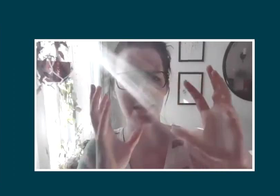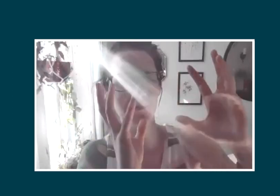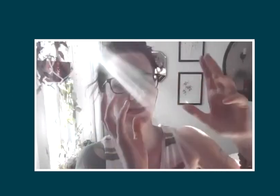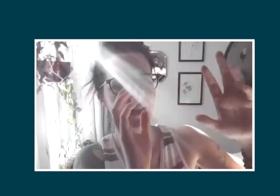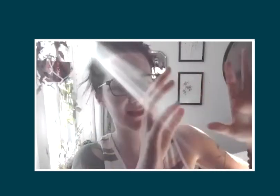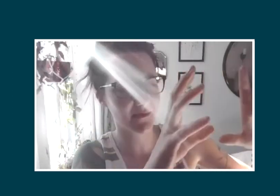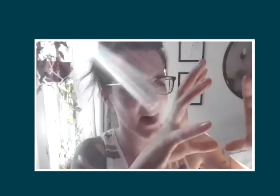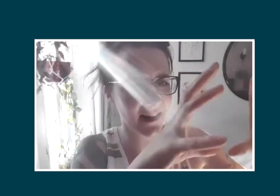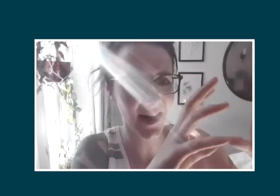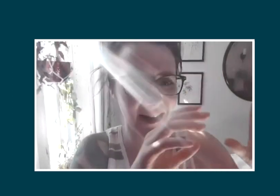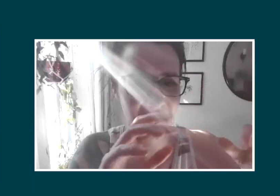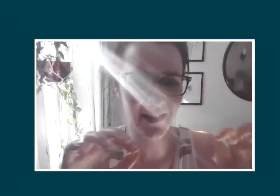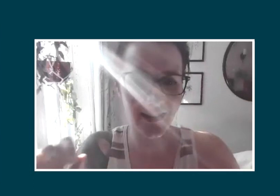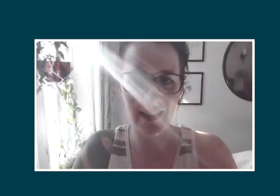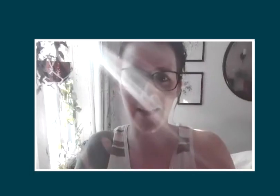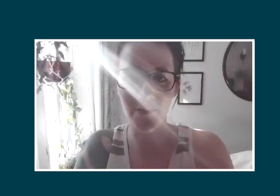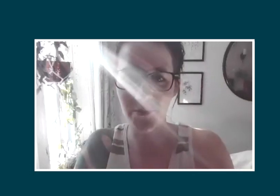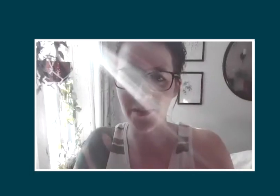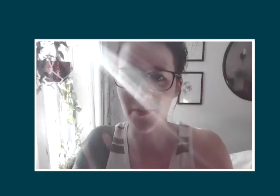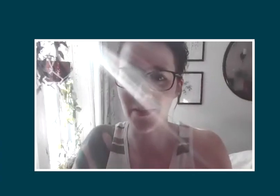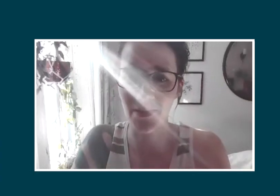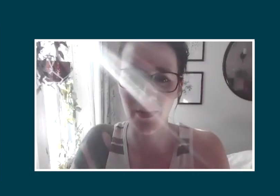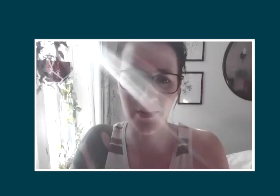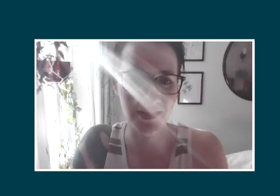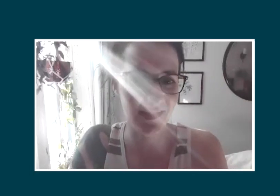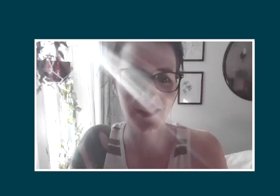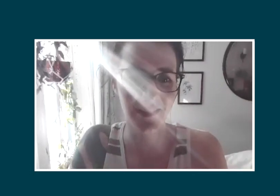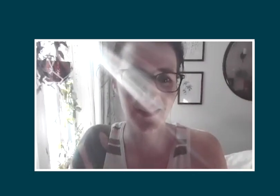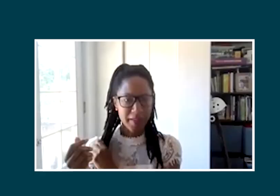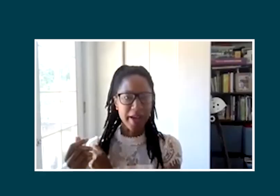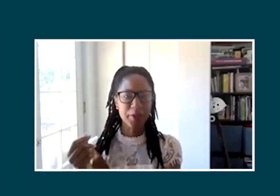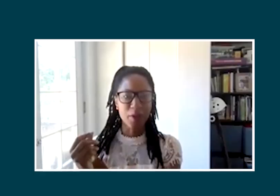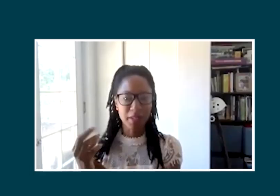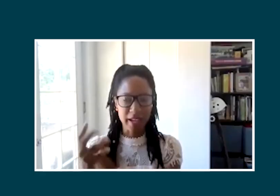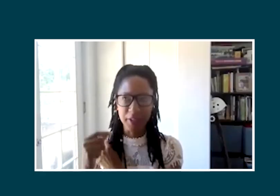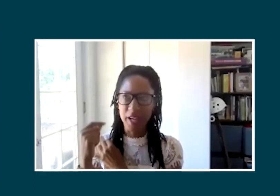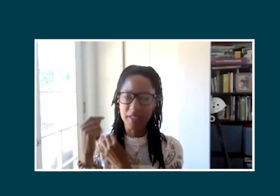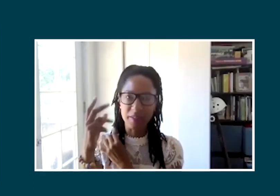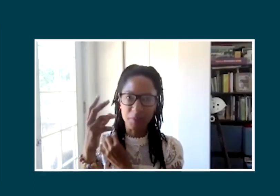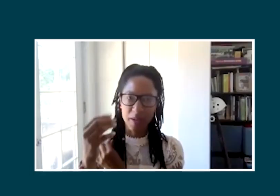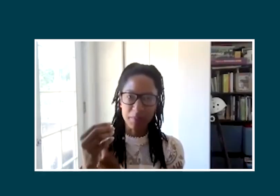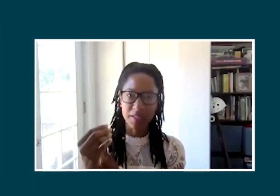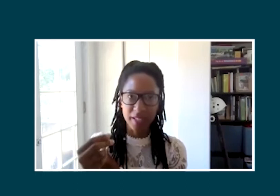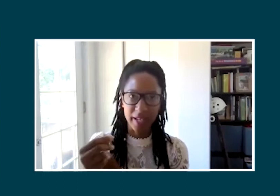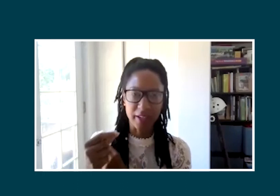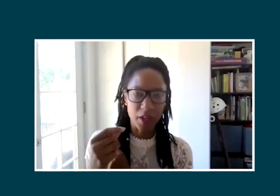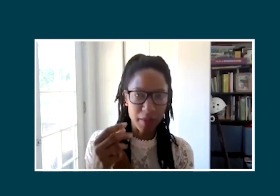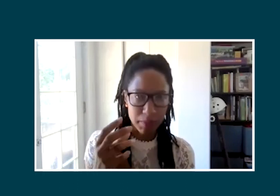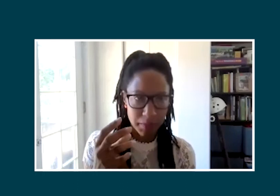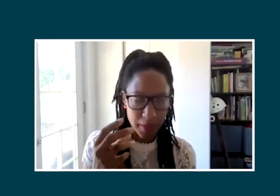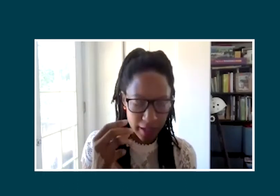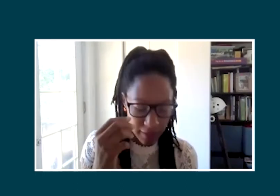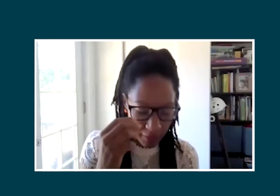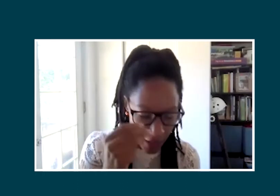like, Tim's this monologue here. Yeah, we'll be pulling the quotes. Yeah, normally I try to, when I'm listening, I